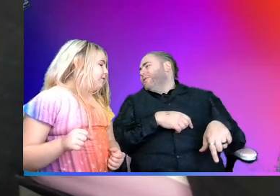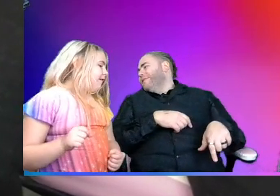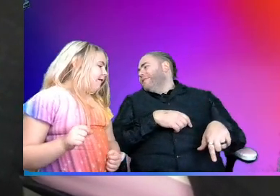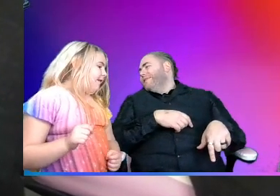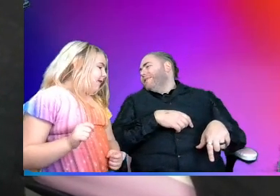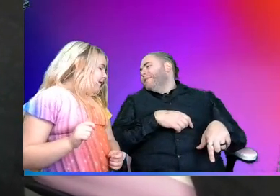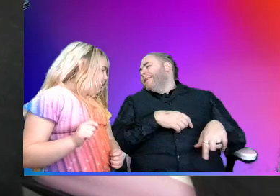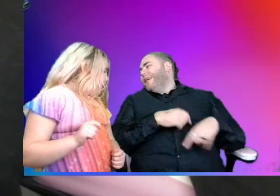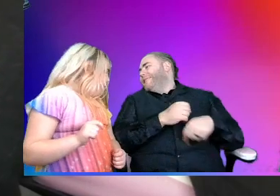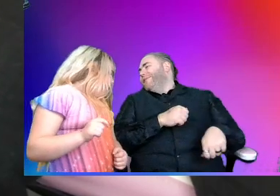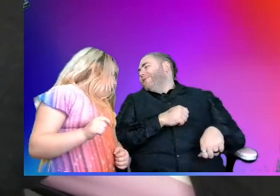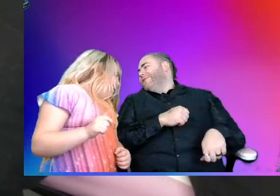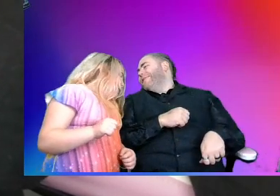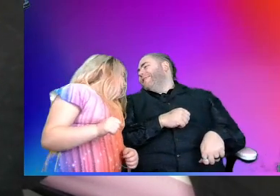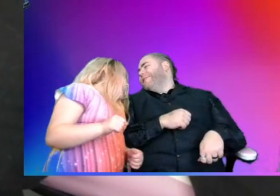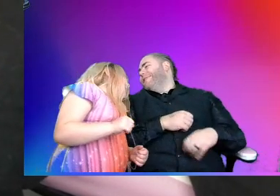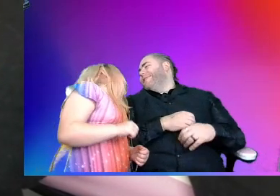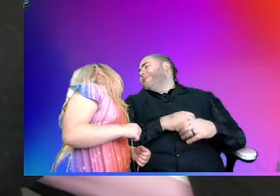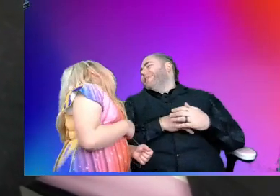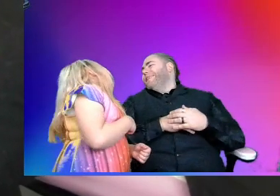I see you. I see you.